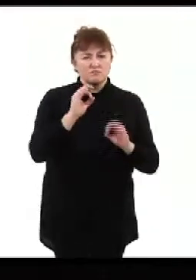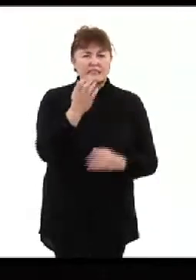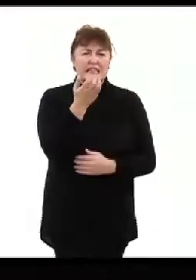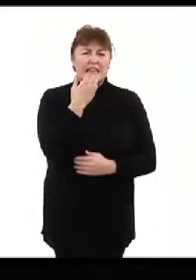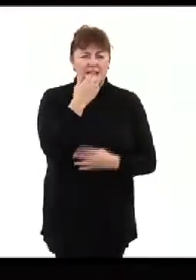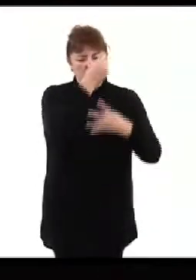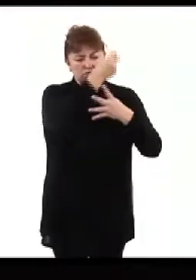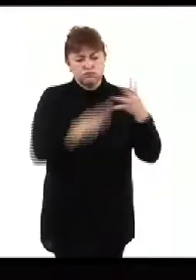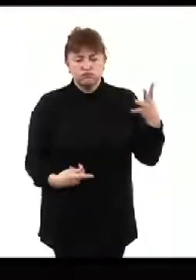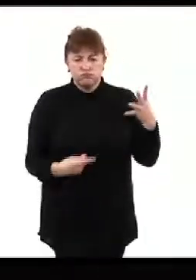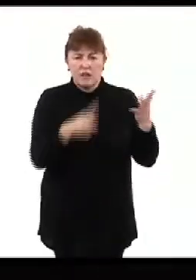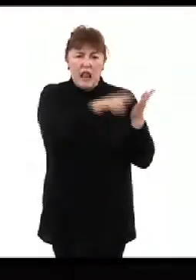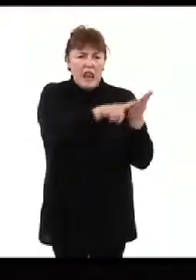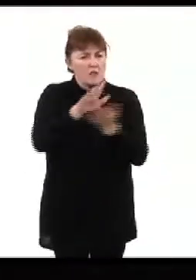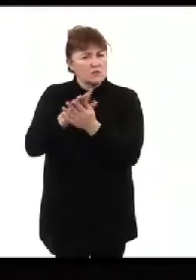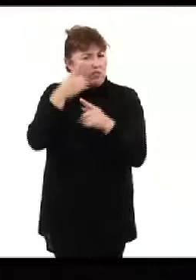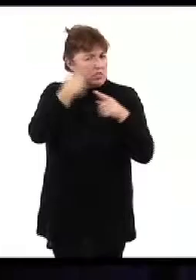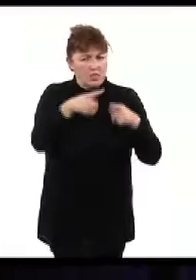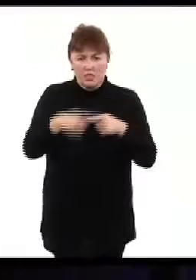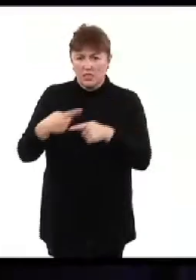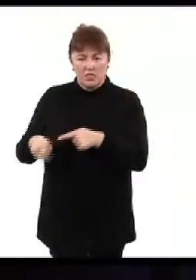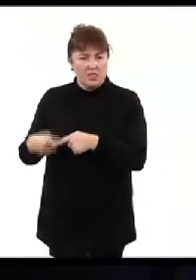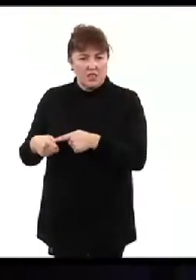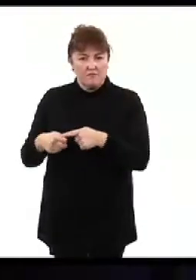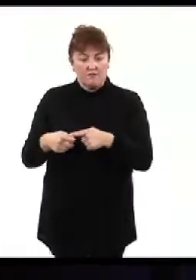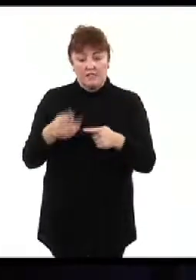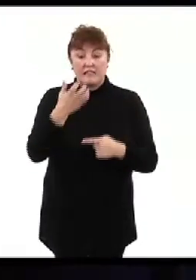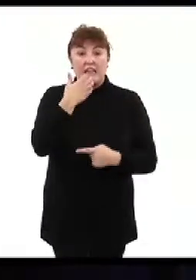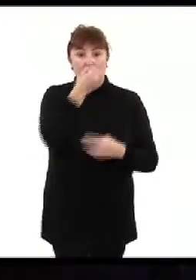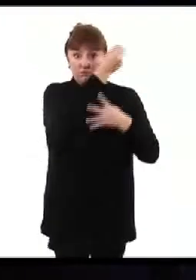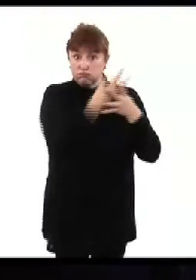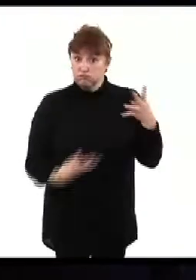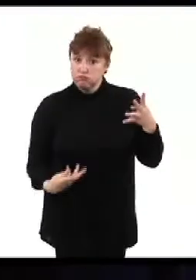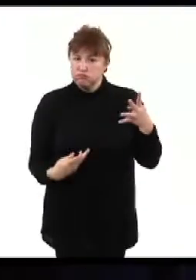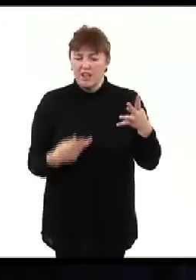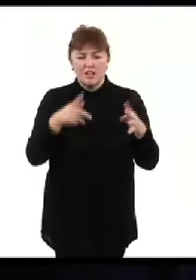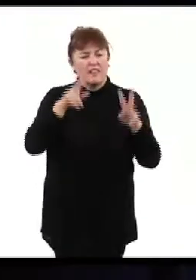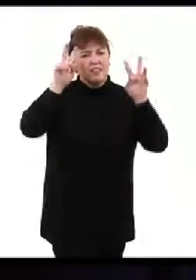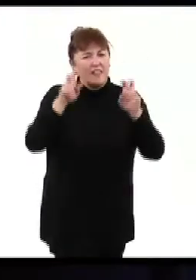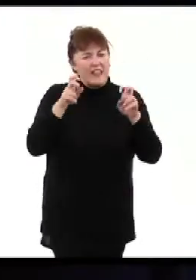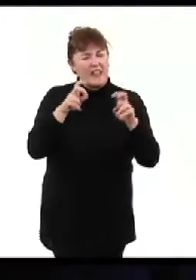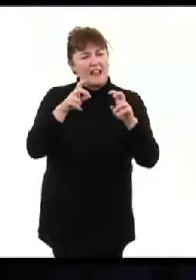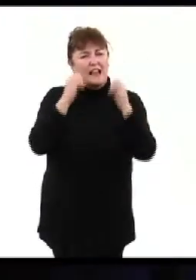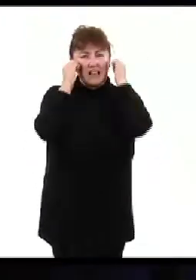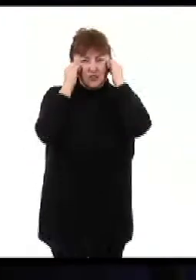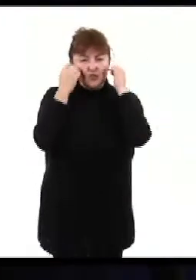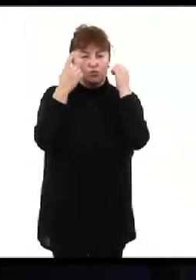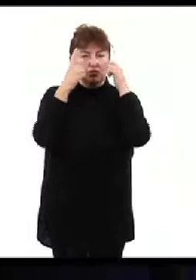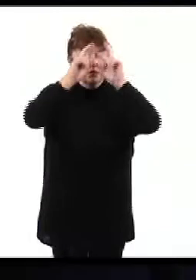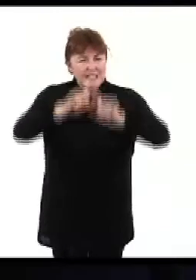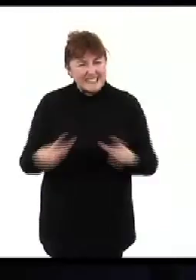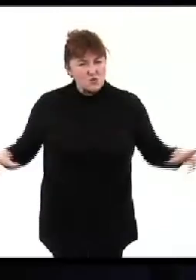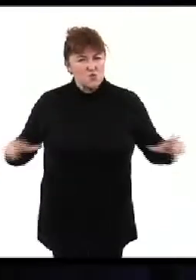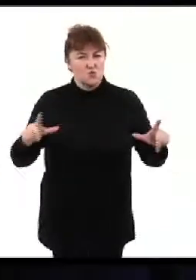of different sign languages. And these examples come from linguistics papers studying